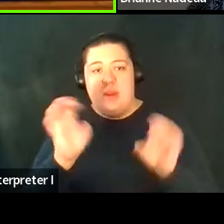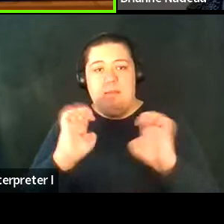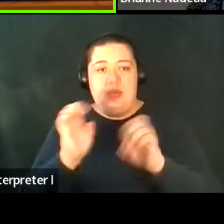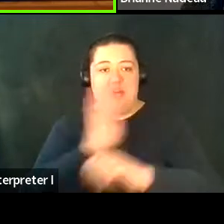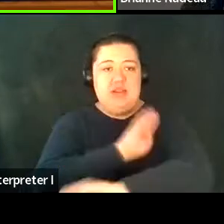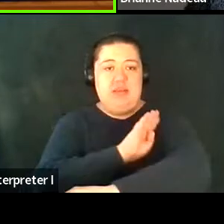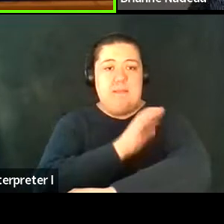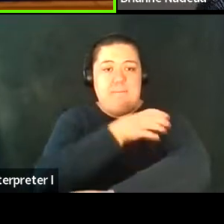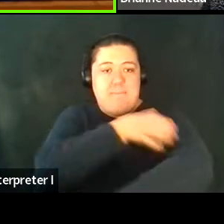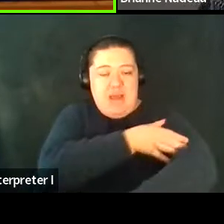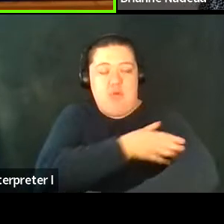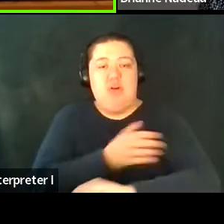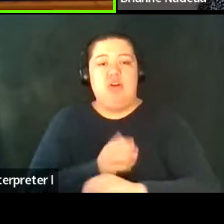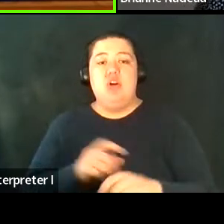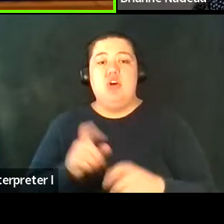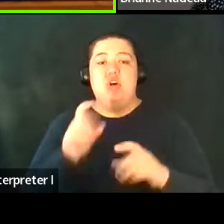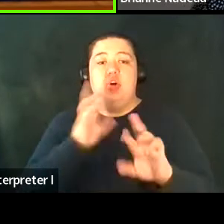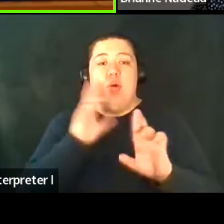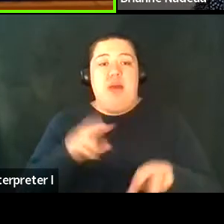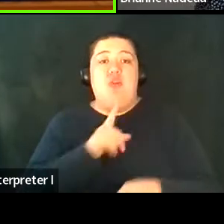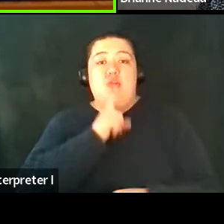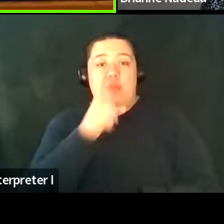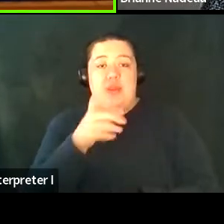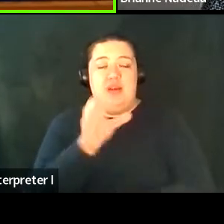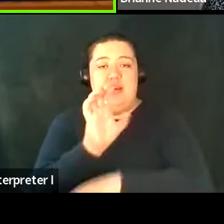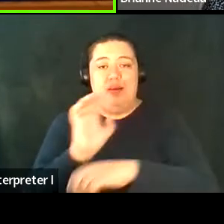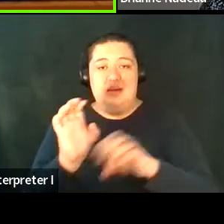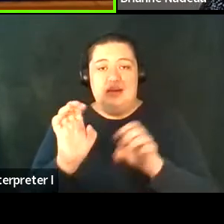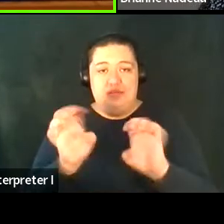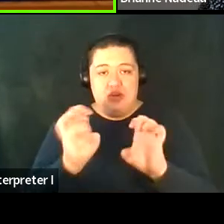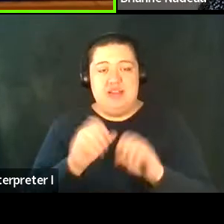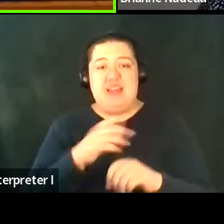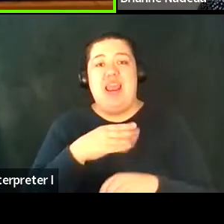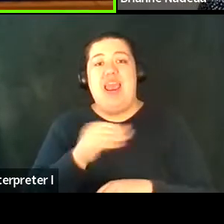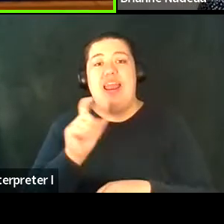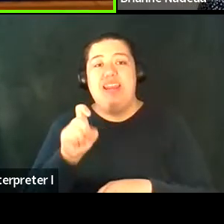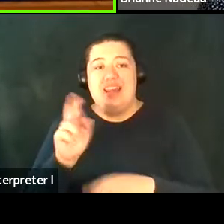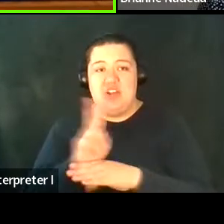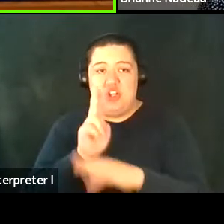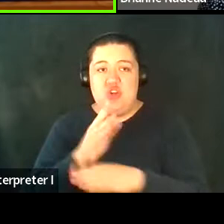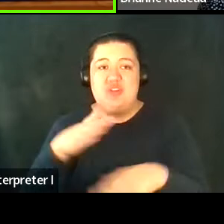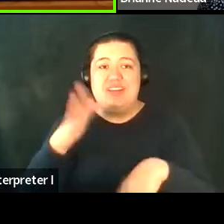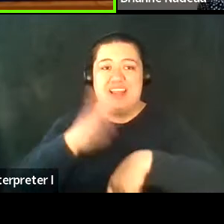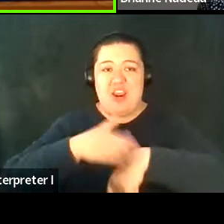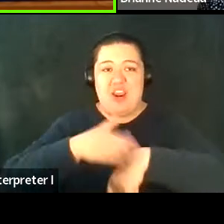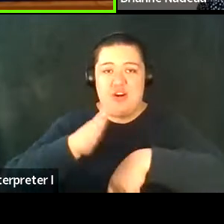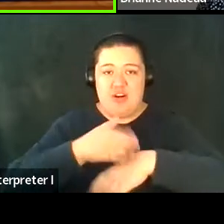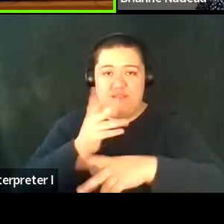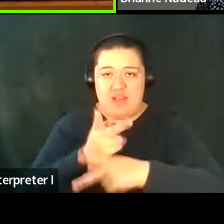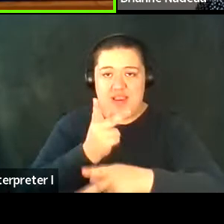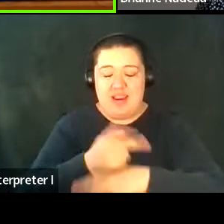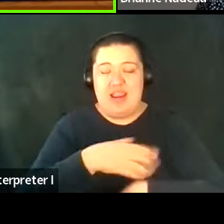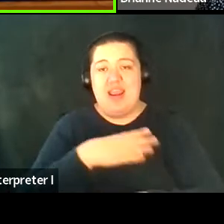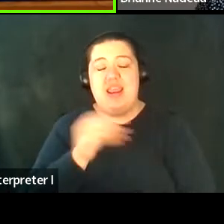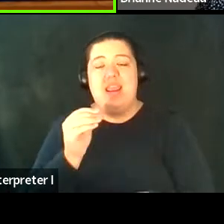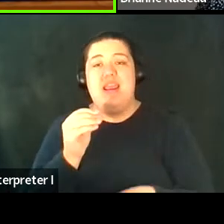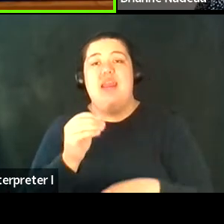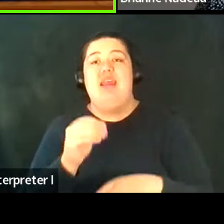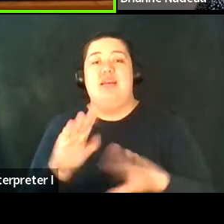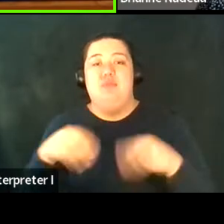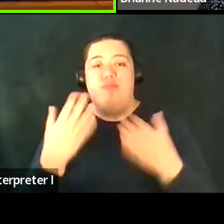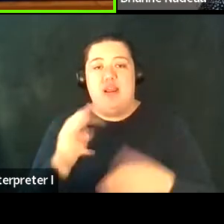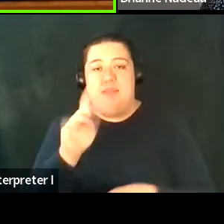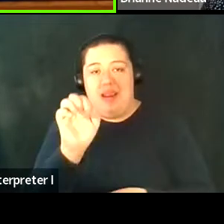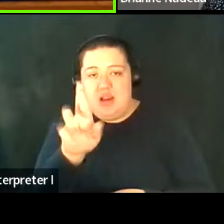real emergencies. And like all tools, they must be wielded carefully. A declaration of public emergency provides the mayor with